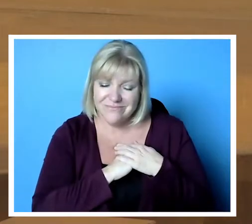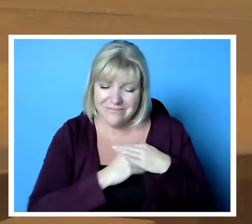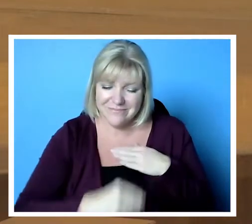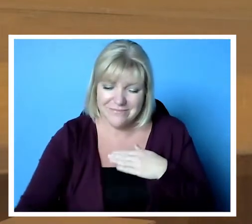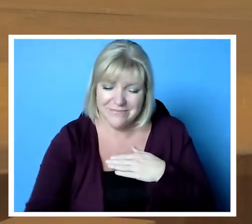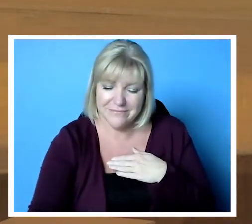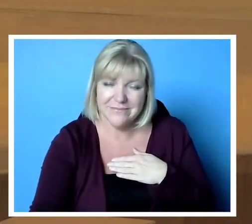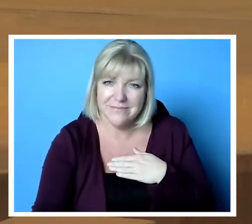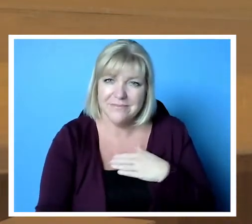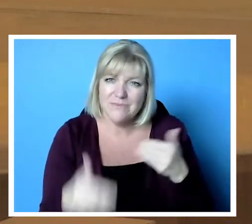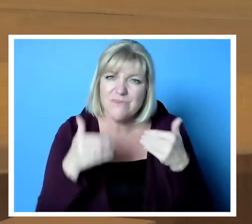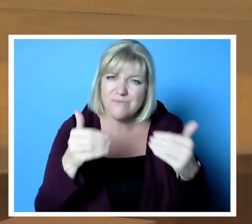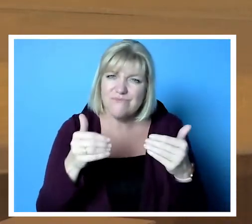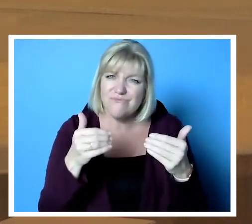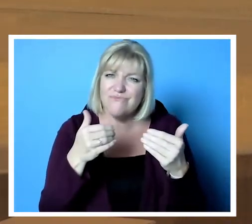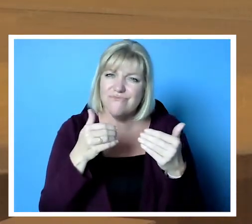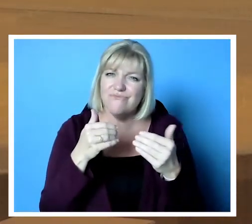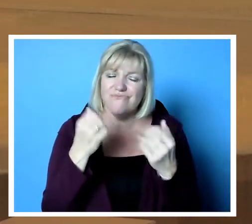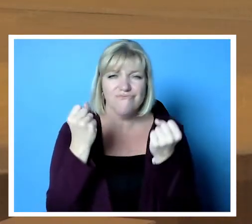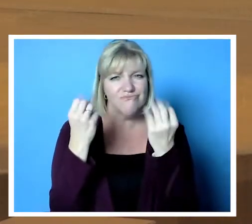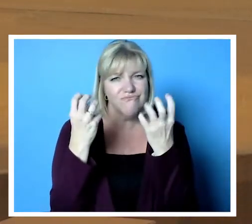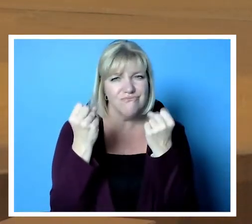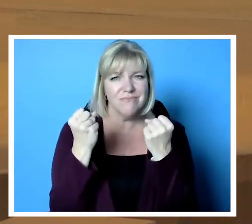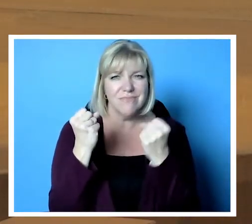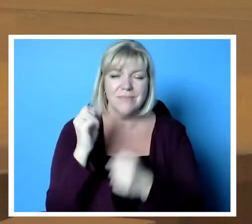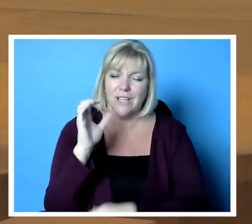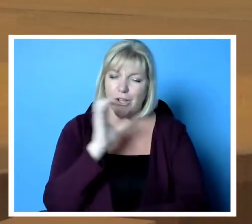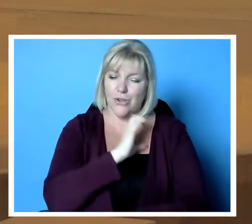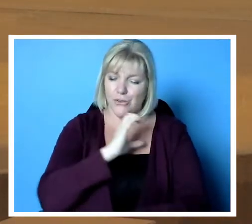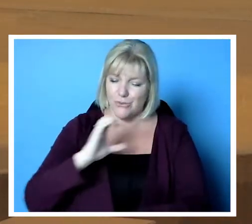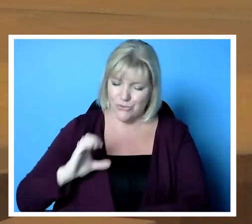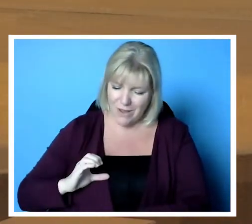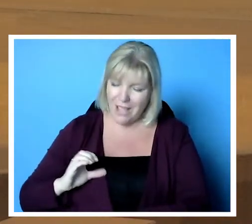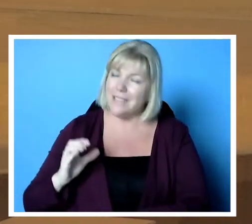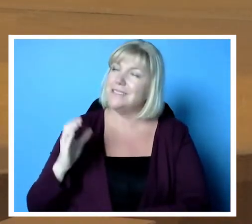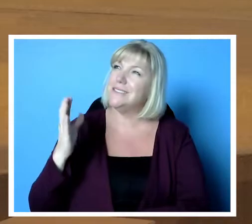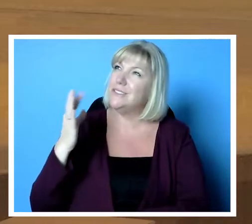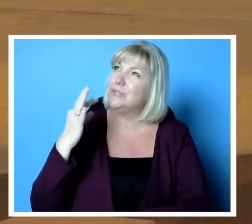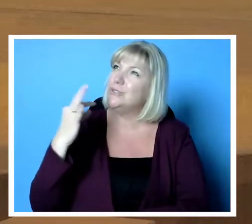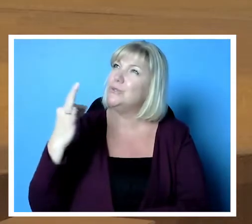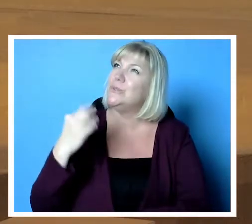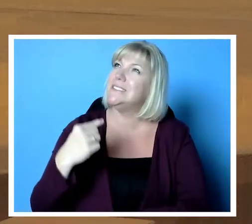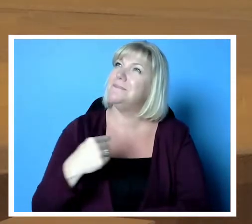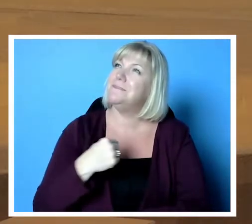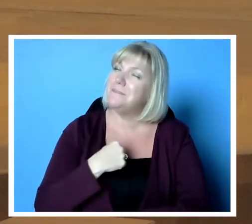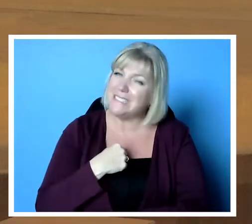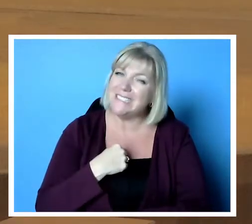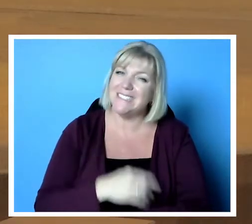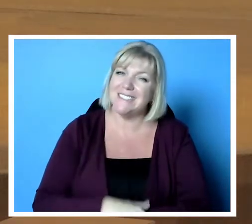to say out loud, Christ chooses me.